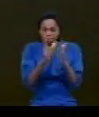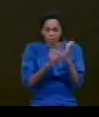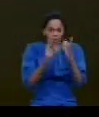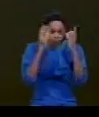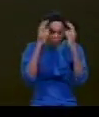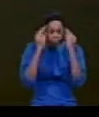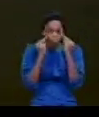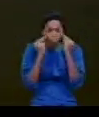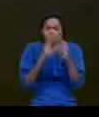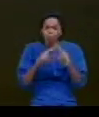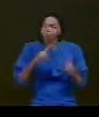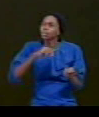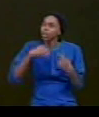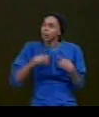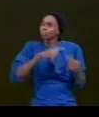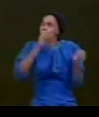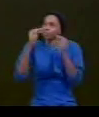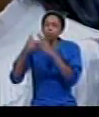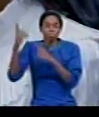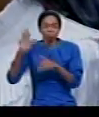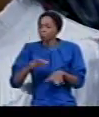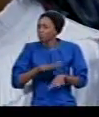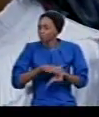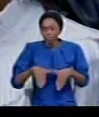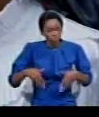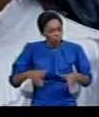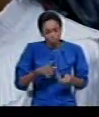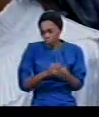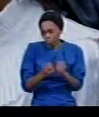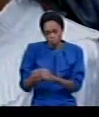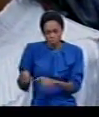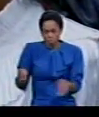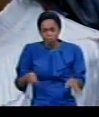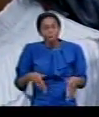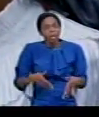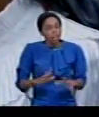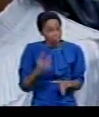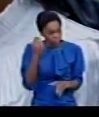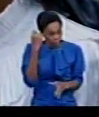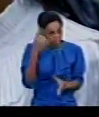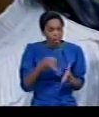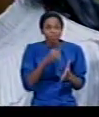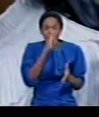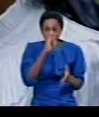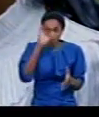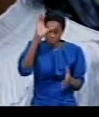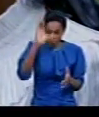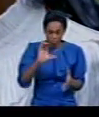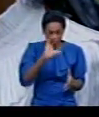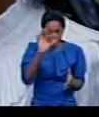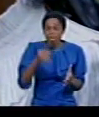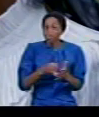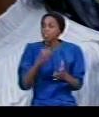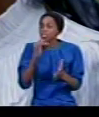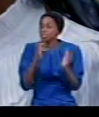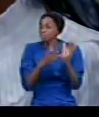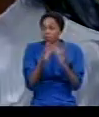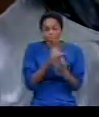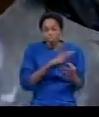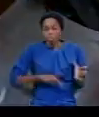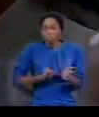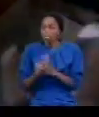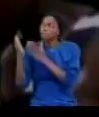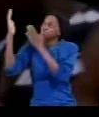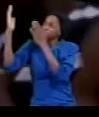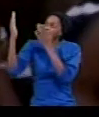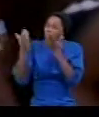God. Let's not trouble them. Let's understand it's Calvary. Let's understand it's Christ that brings salvation.